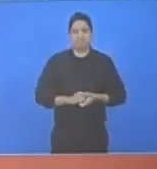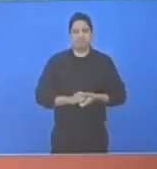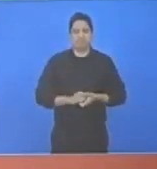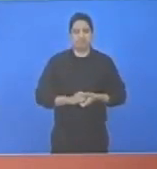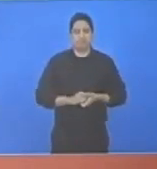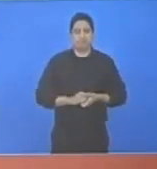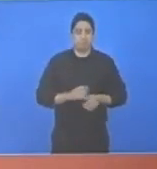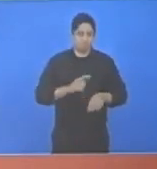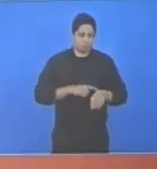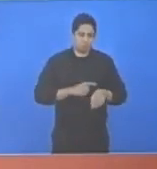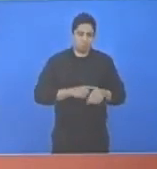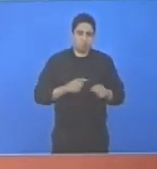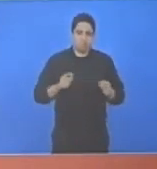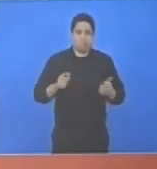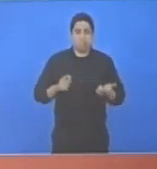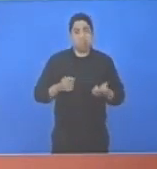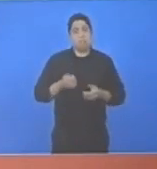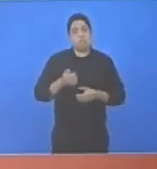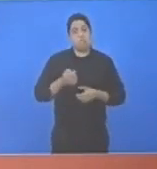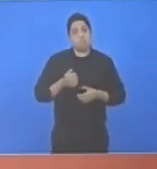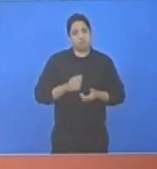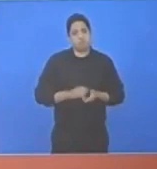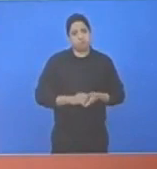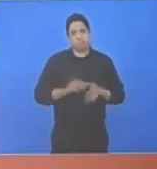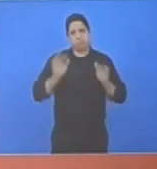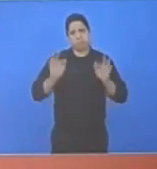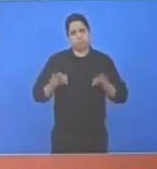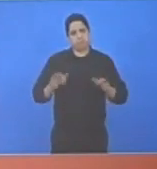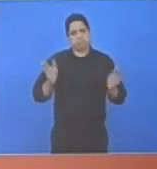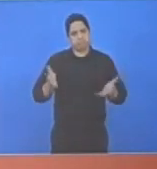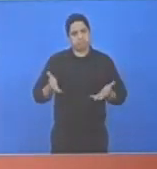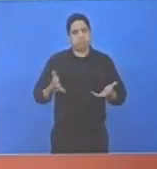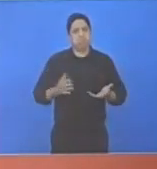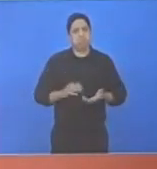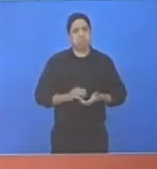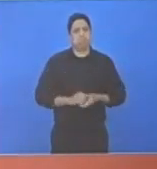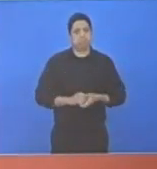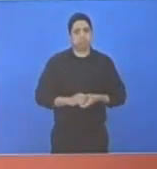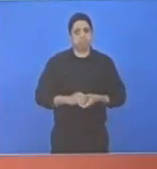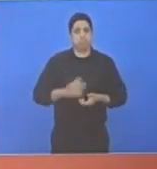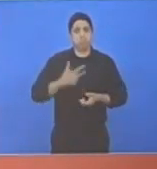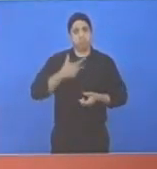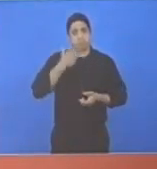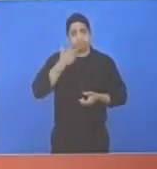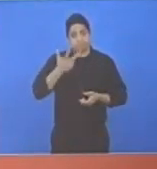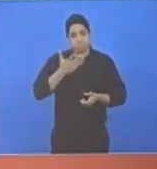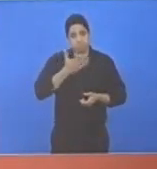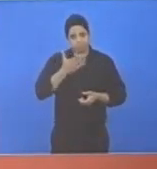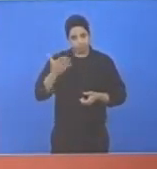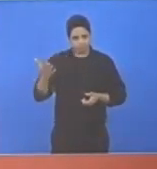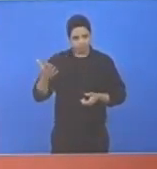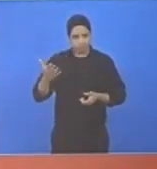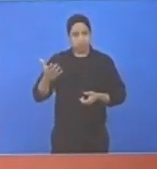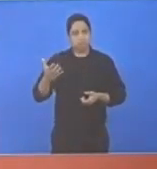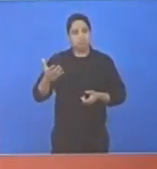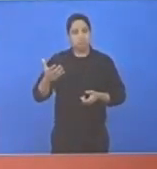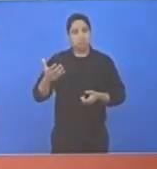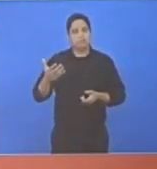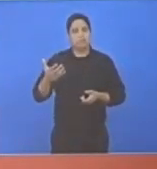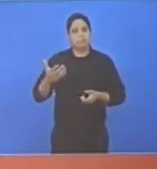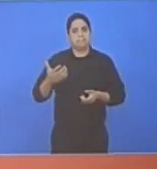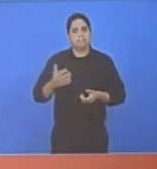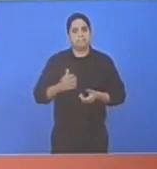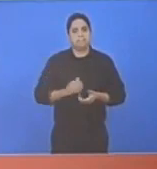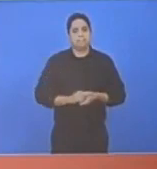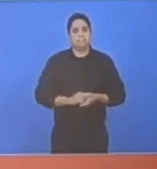to be seen, to be said, and to be studied. Let's close now saying to all the